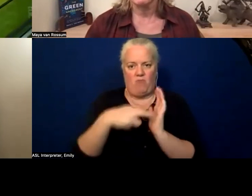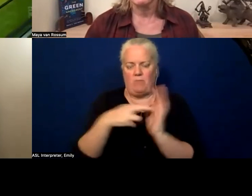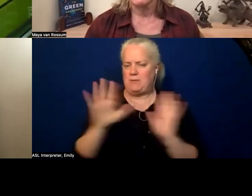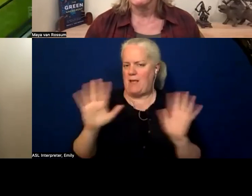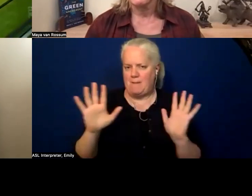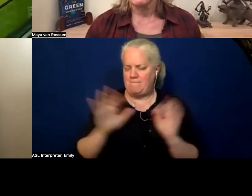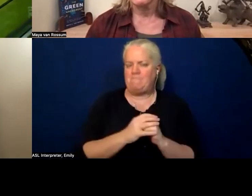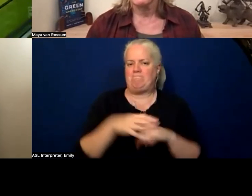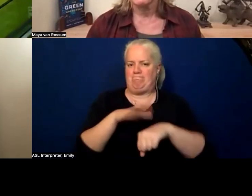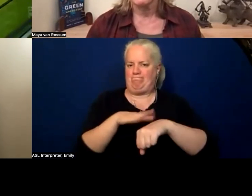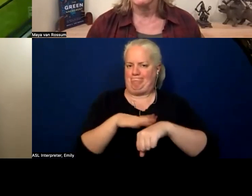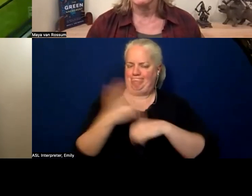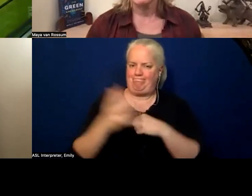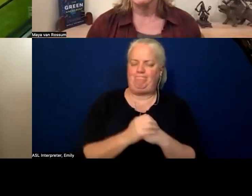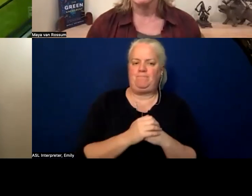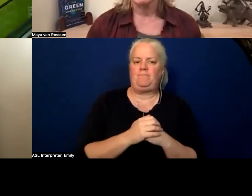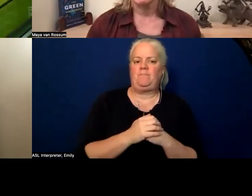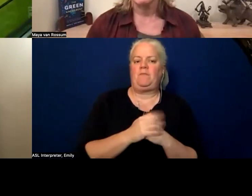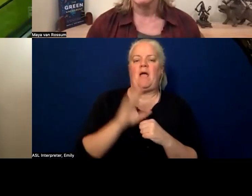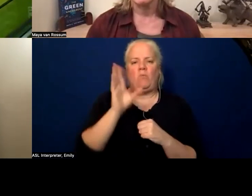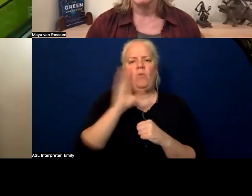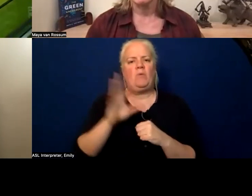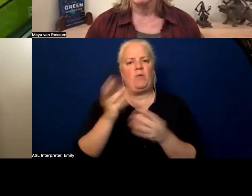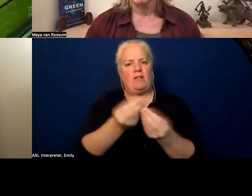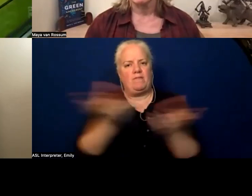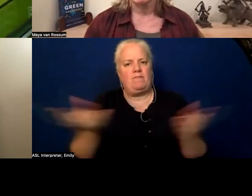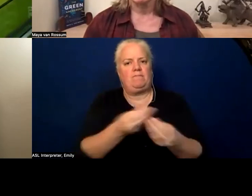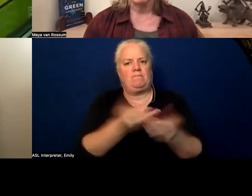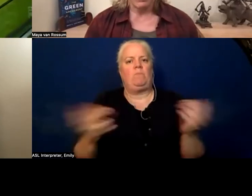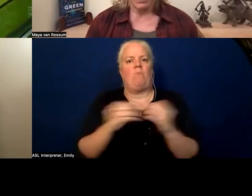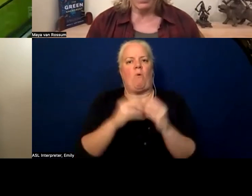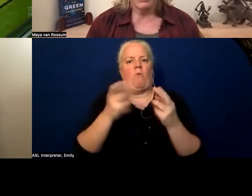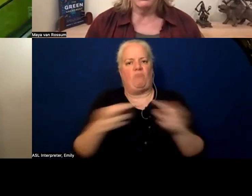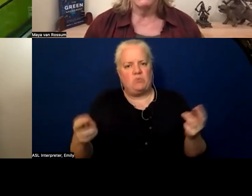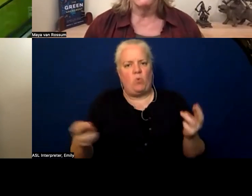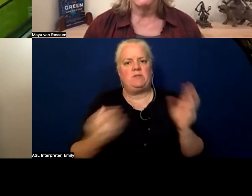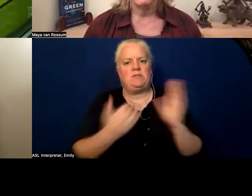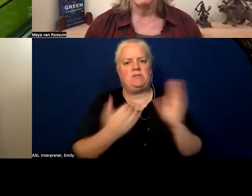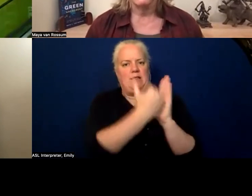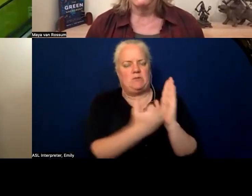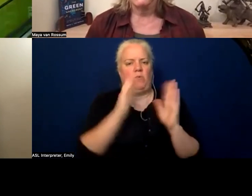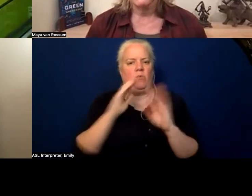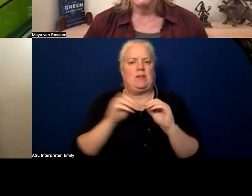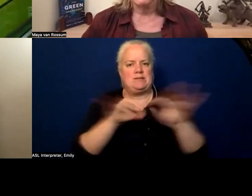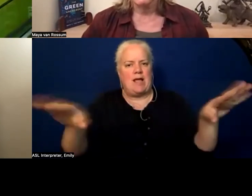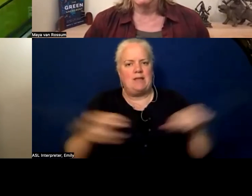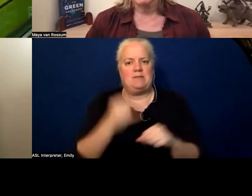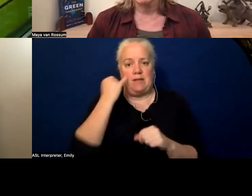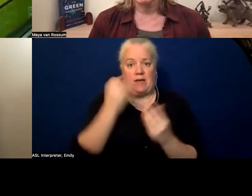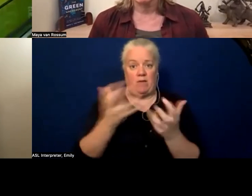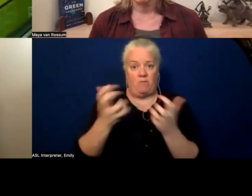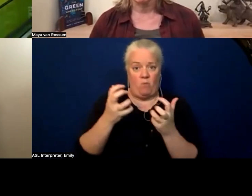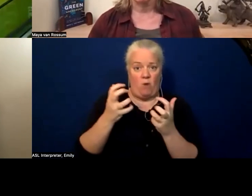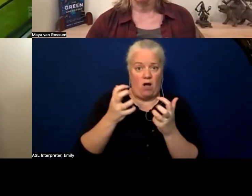with resources so that you do have some help if you do want to pursue an advocacy strategy,